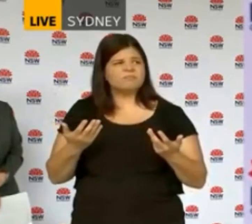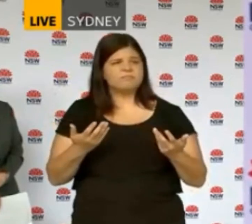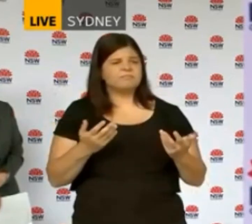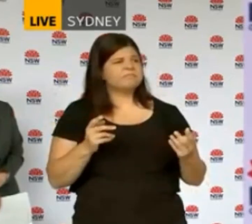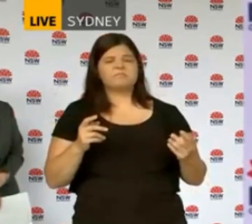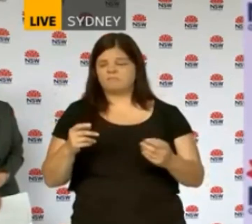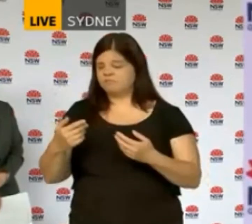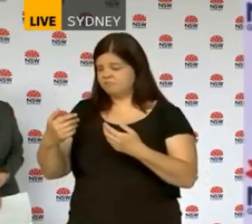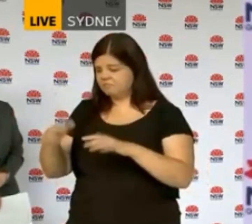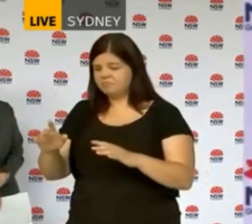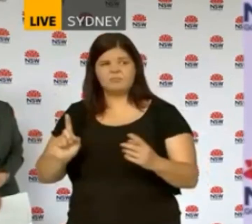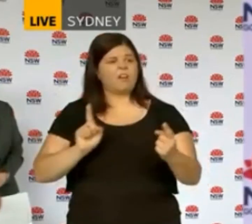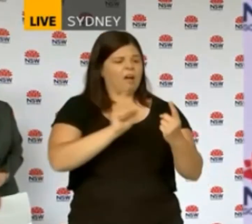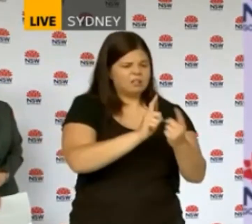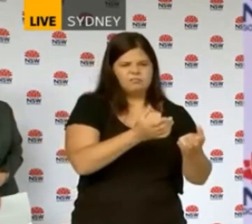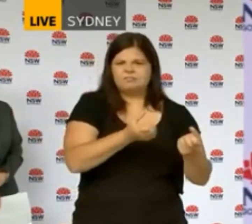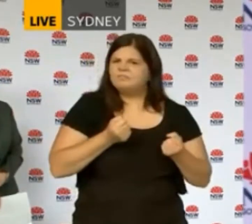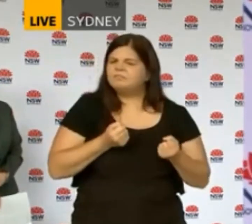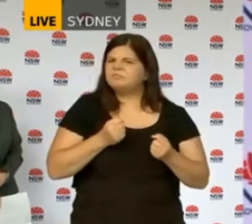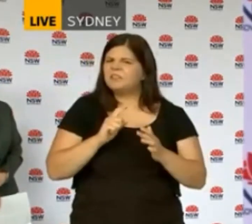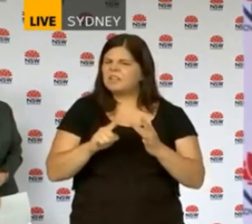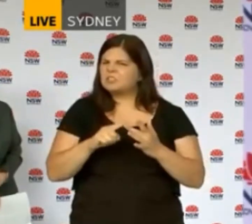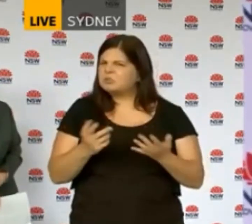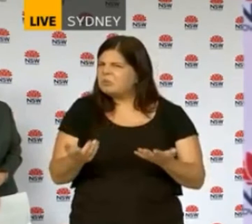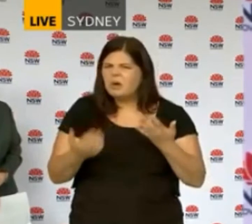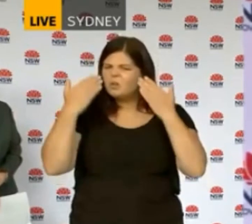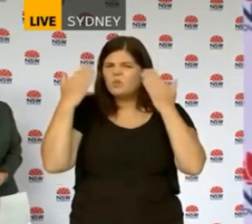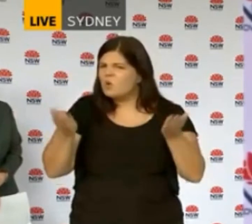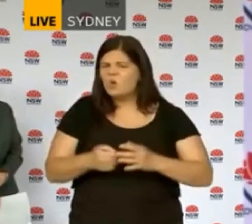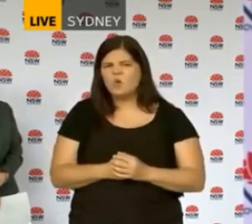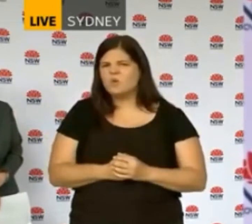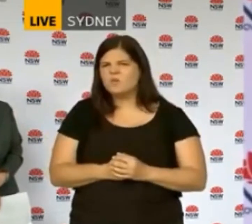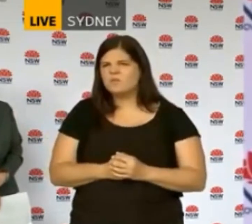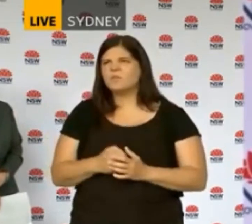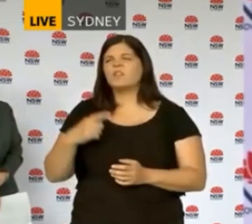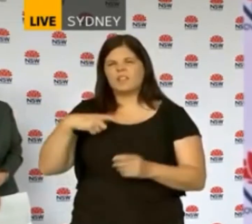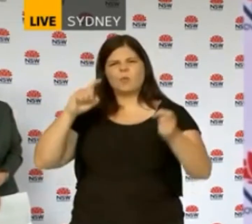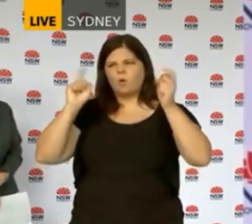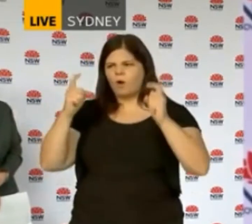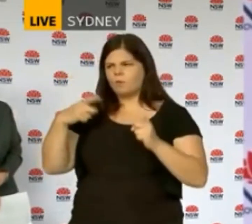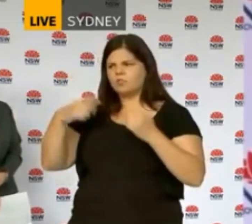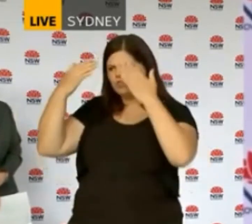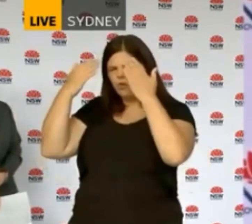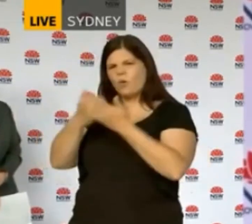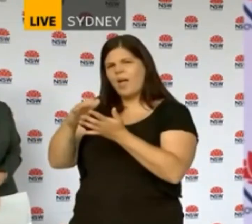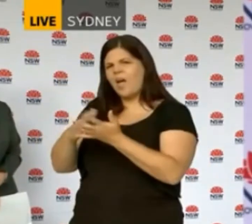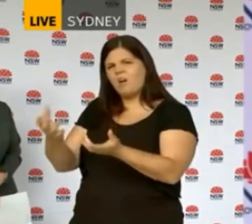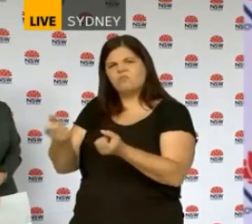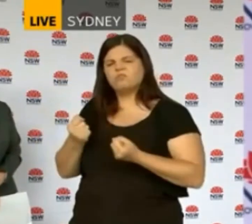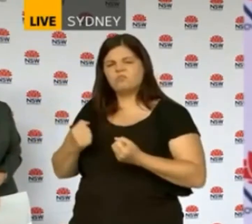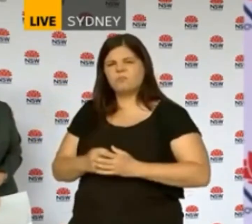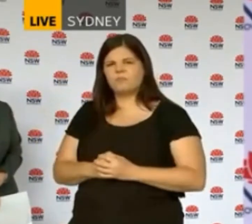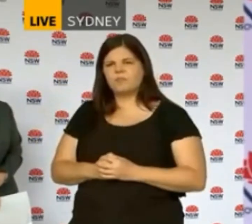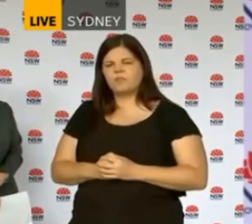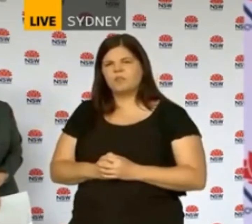infection of the virus. That's possible. But it's really the unknown that's worrying. It could be an indicator